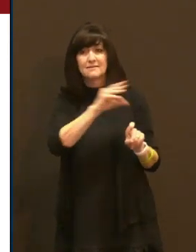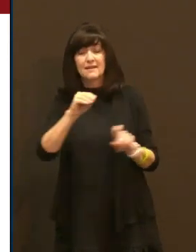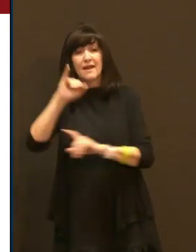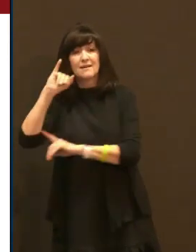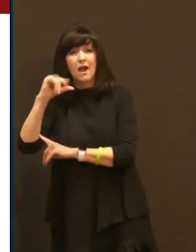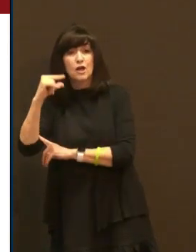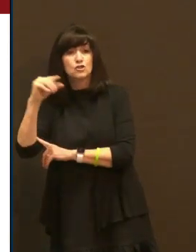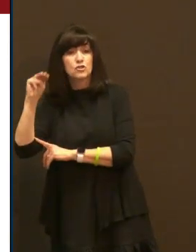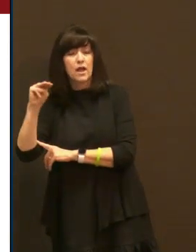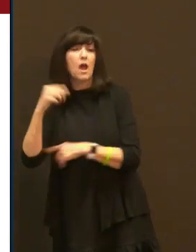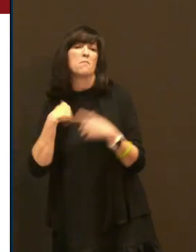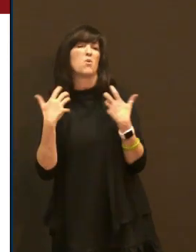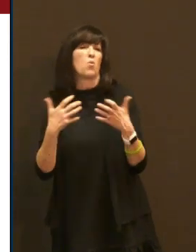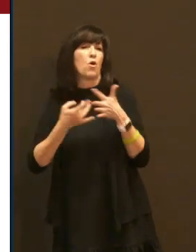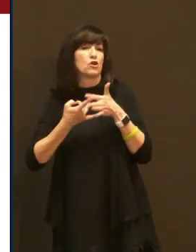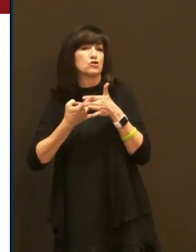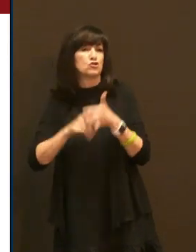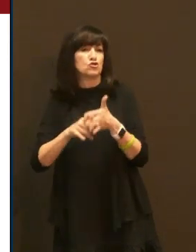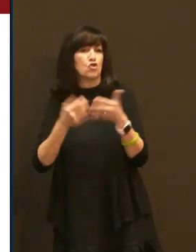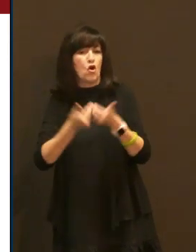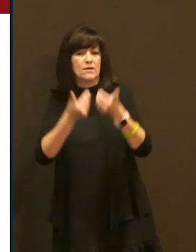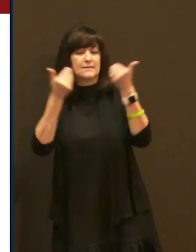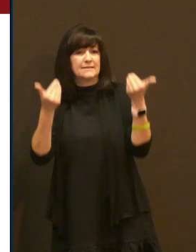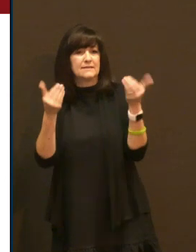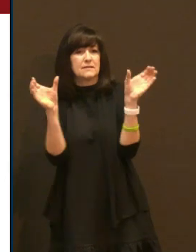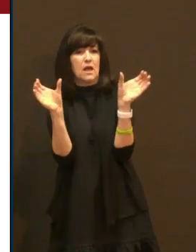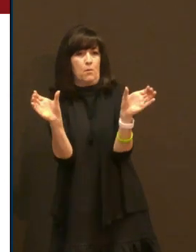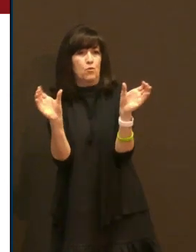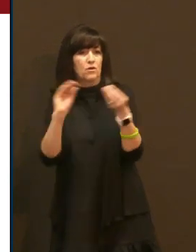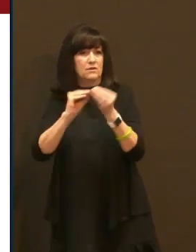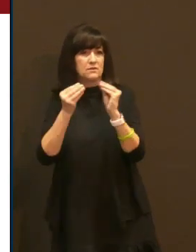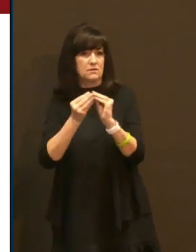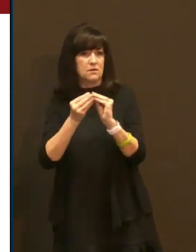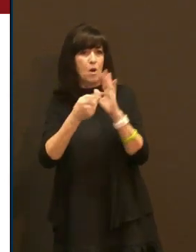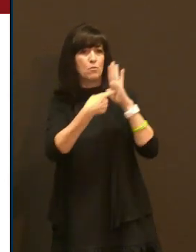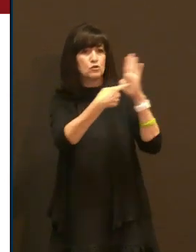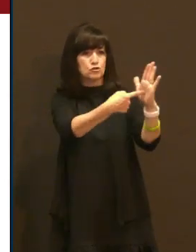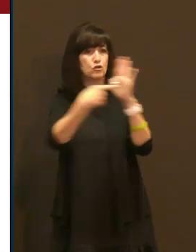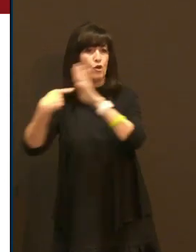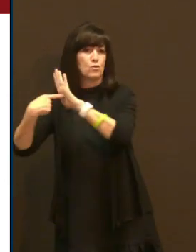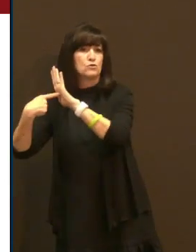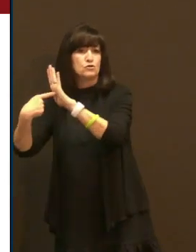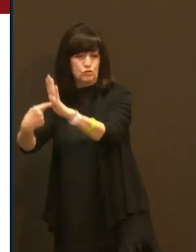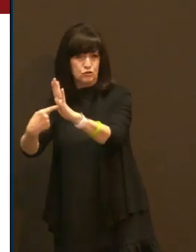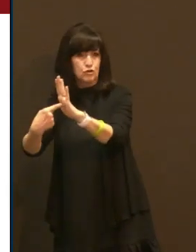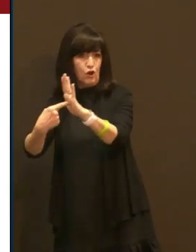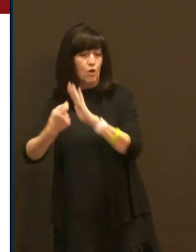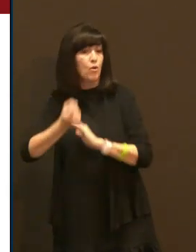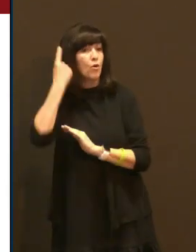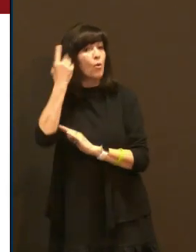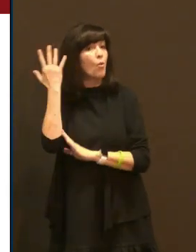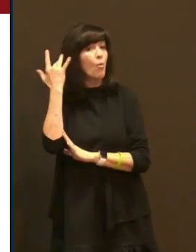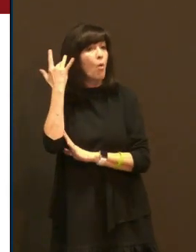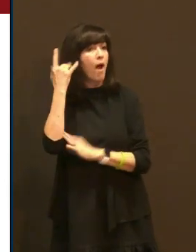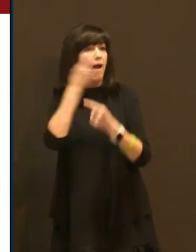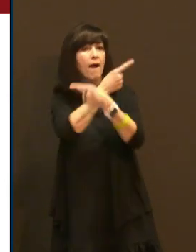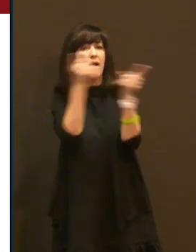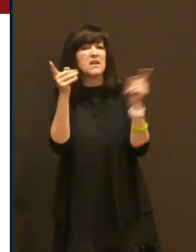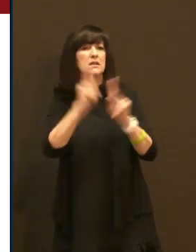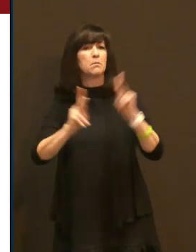cases separately as we're becoming increasingly aware that there is an interest in